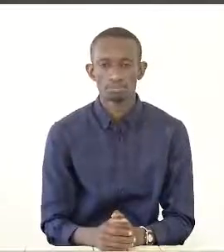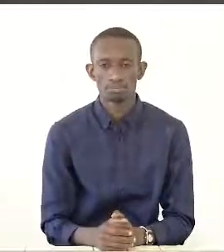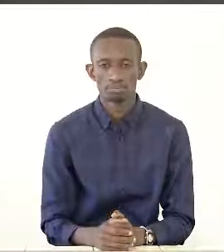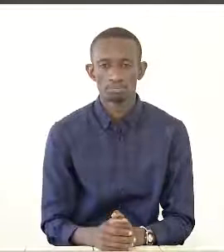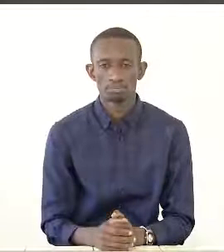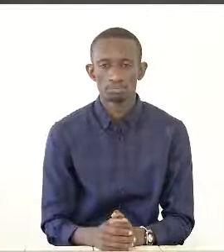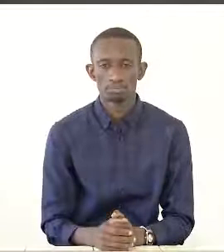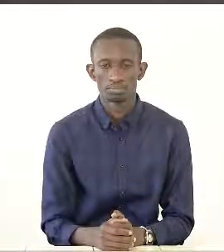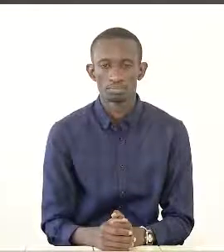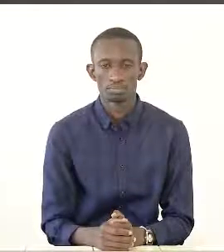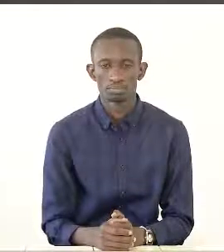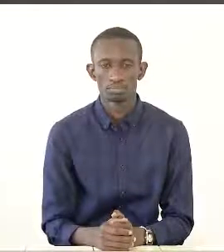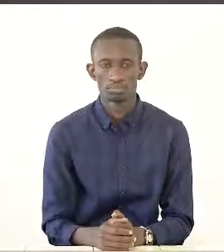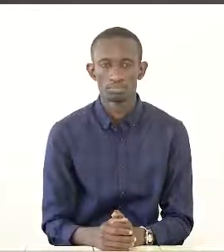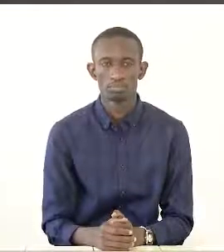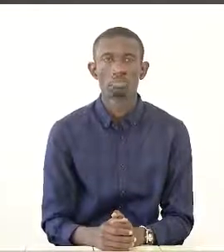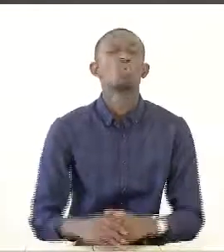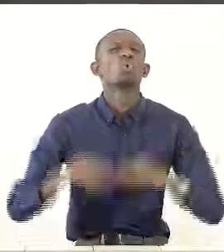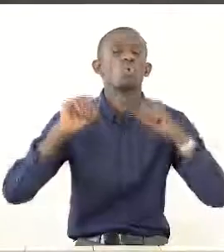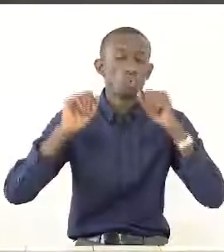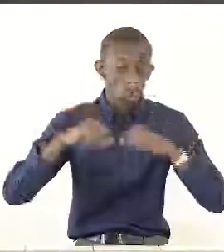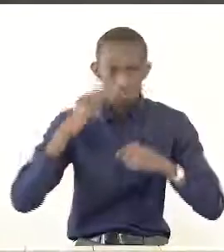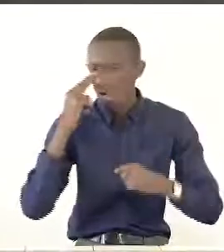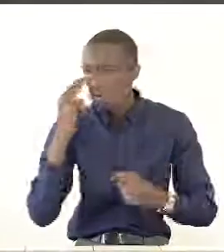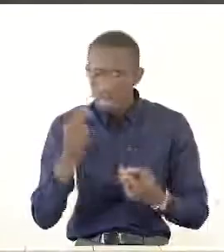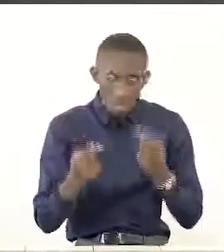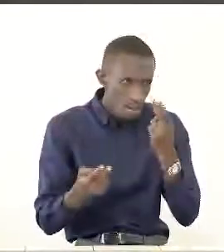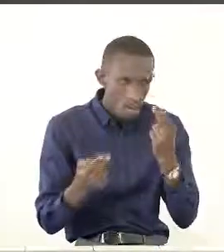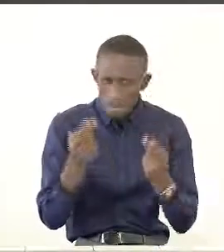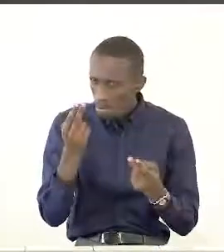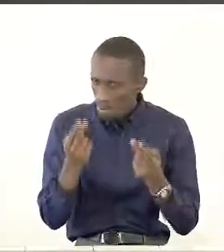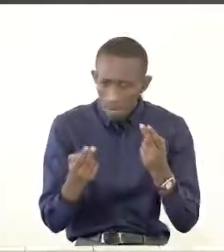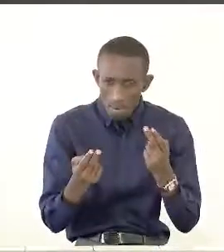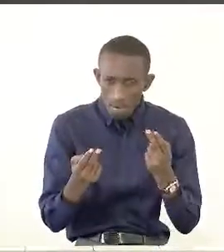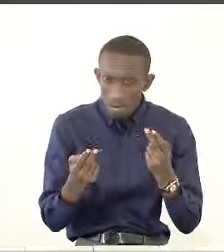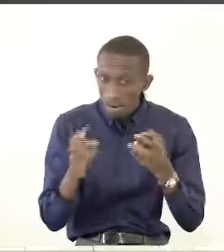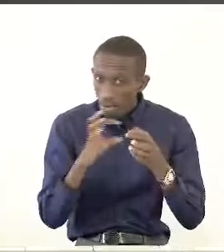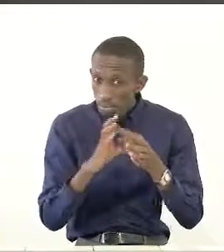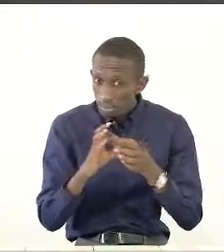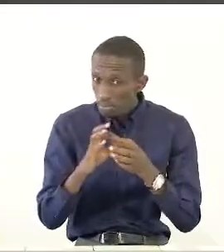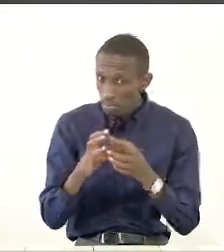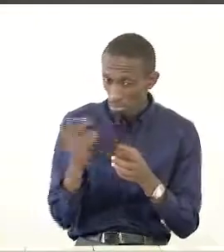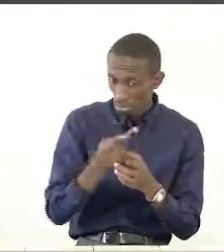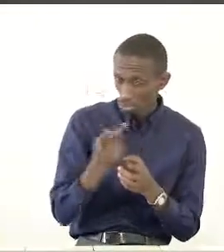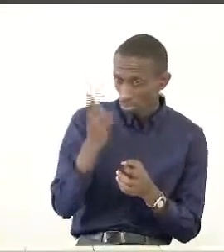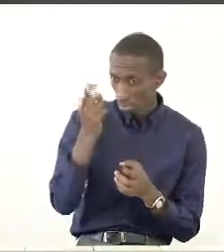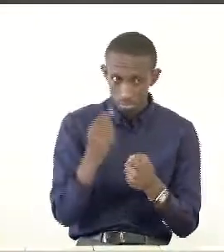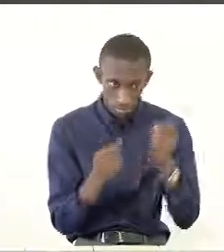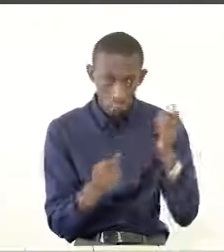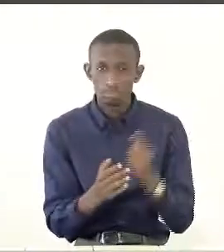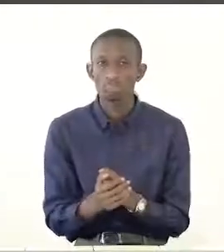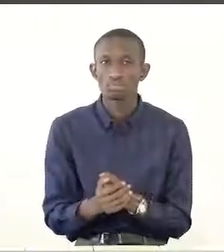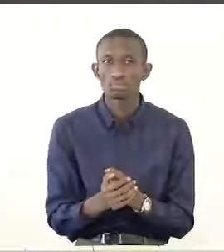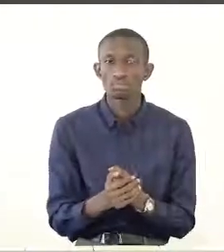You can make a relationship between this one and this. So it means that integral of